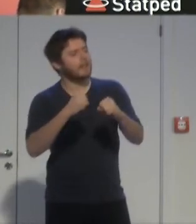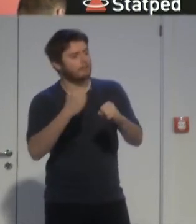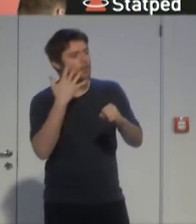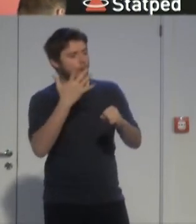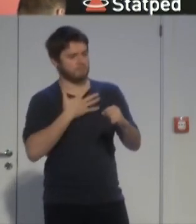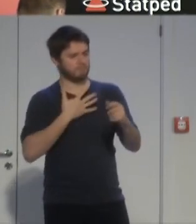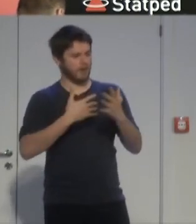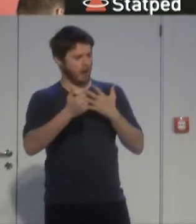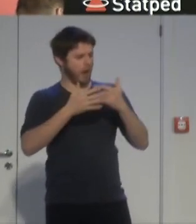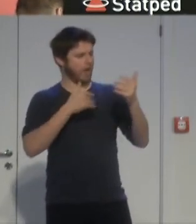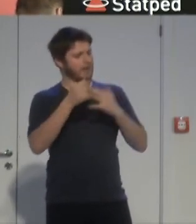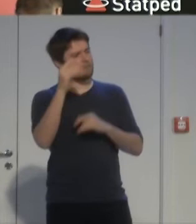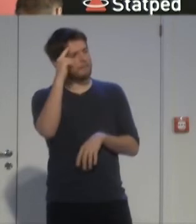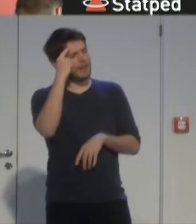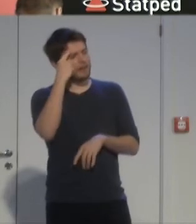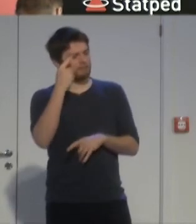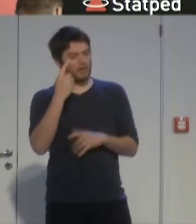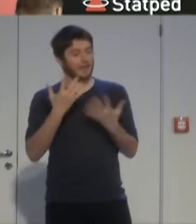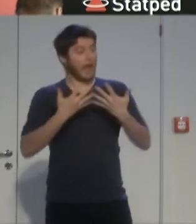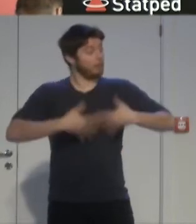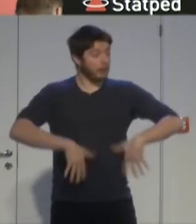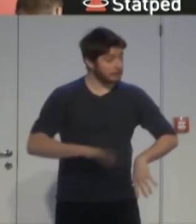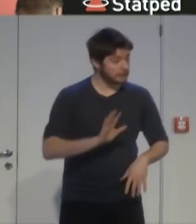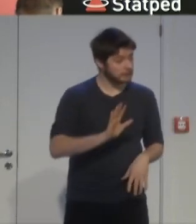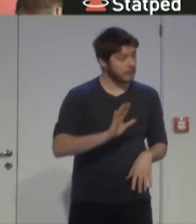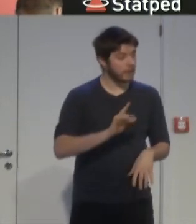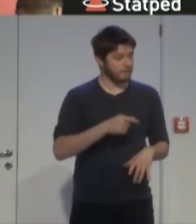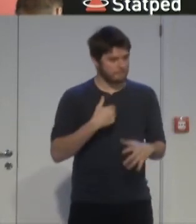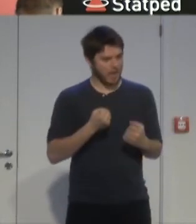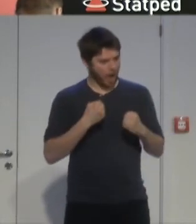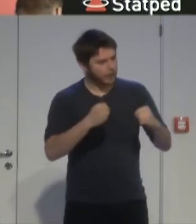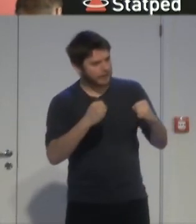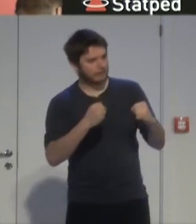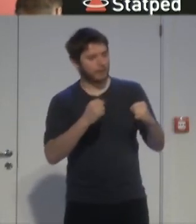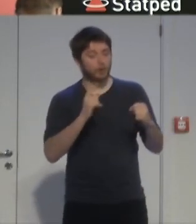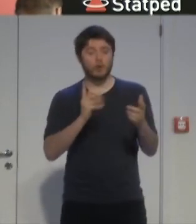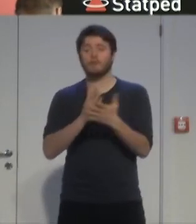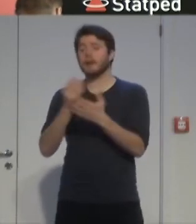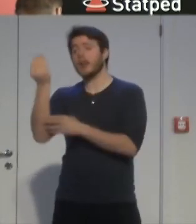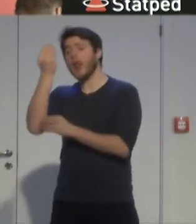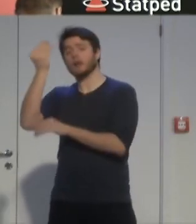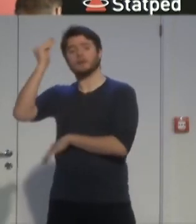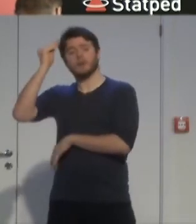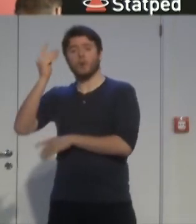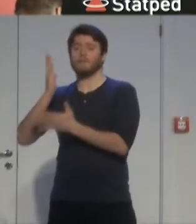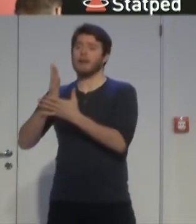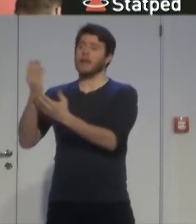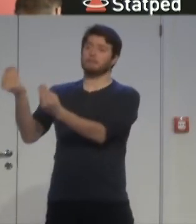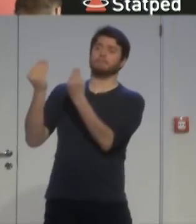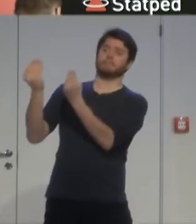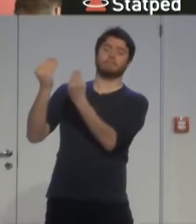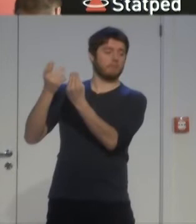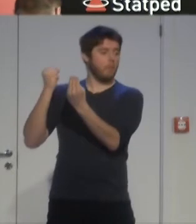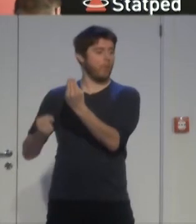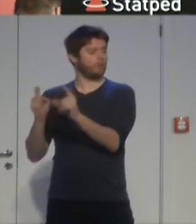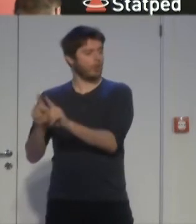something that we do automatically or because we have learned it or instructed to do it, but